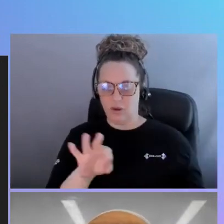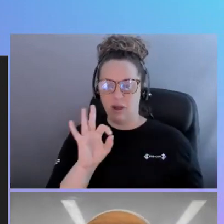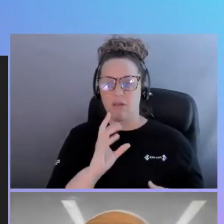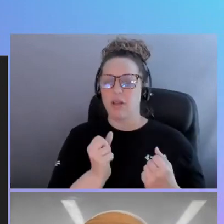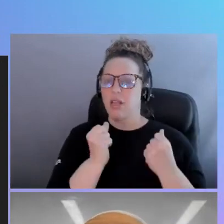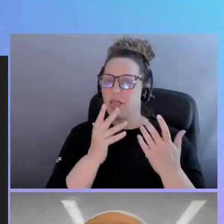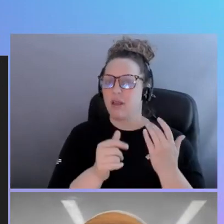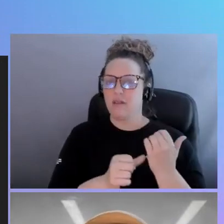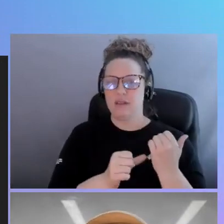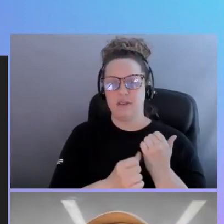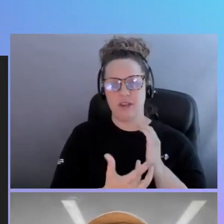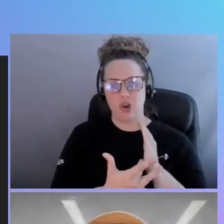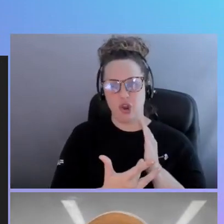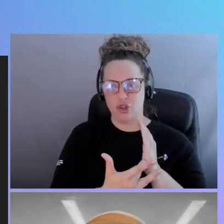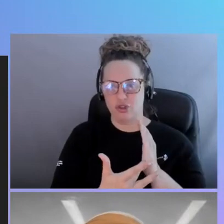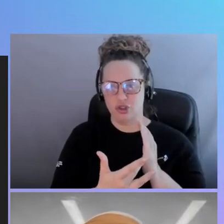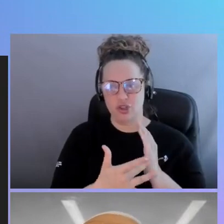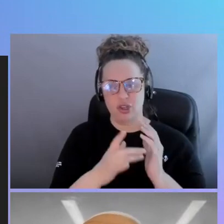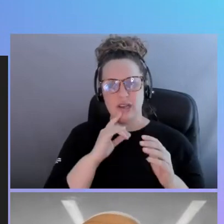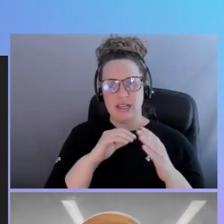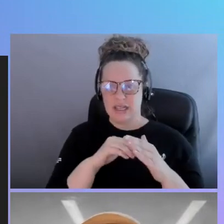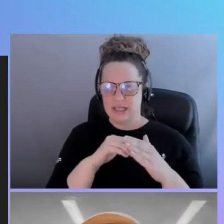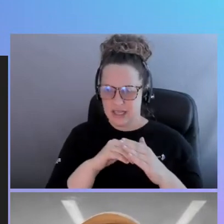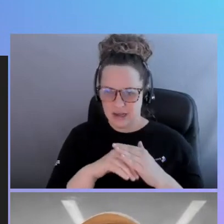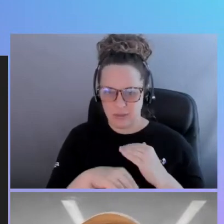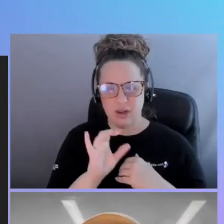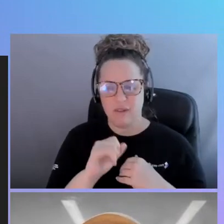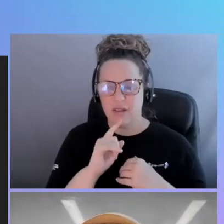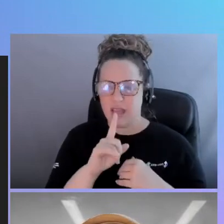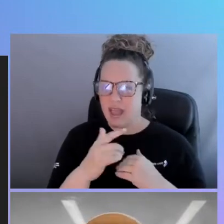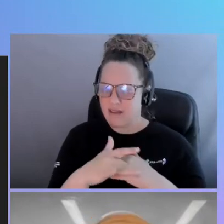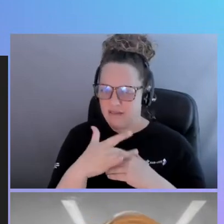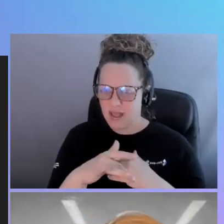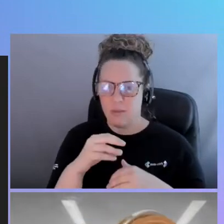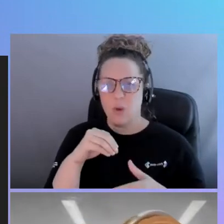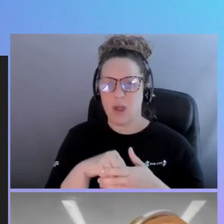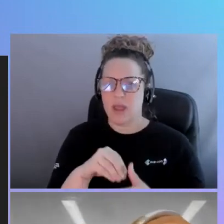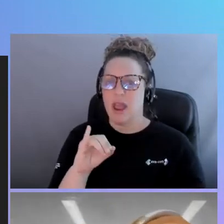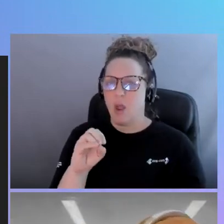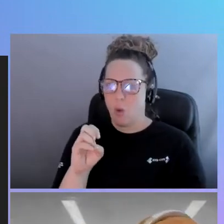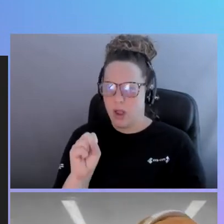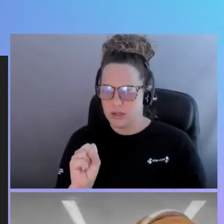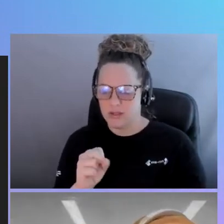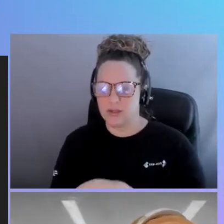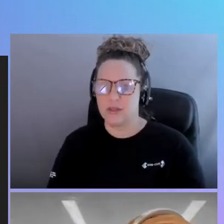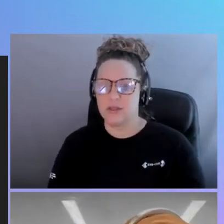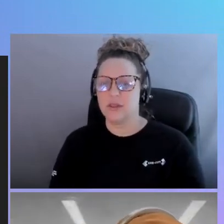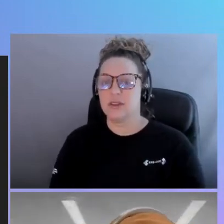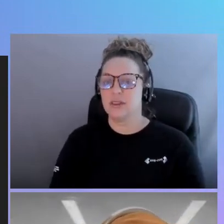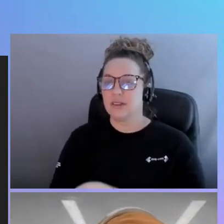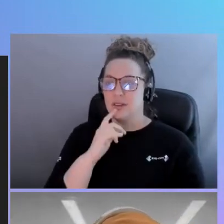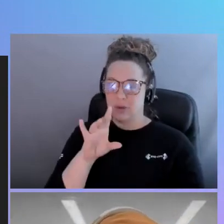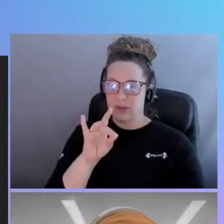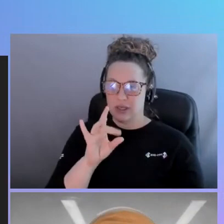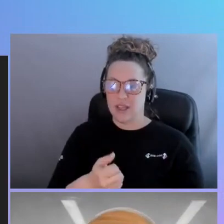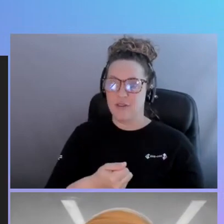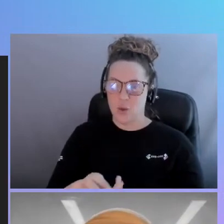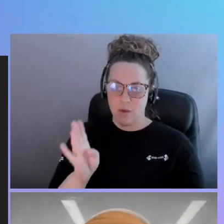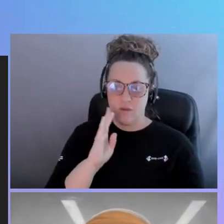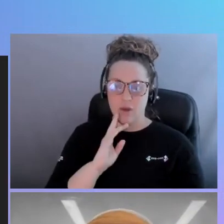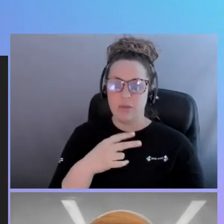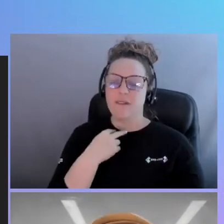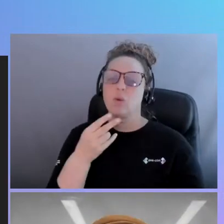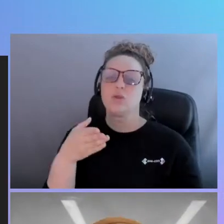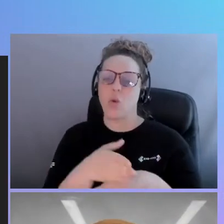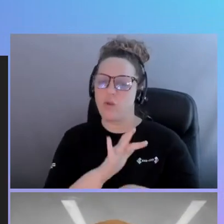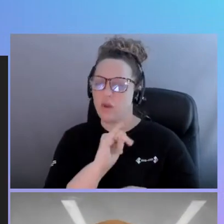of assistive technologies and accessibility settings that are available in iOS. So you can select a few of them, like VoiceOver, and that